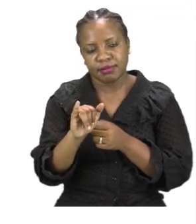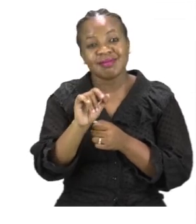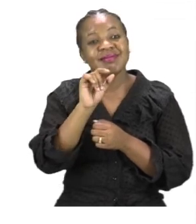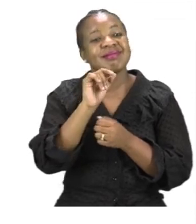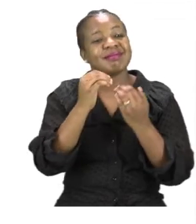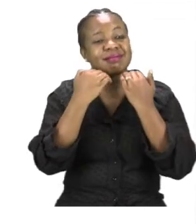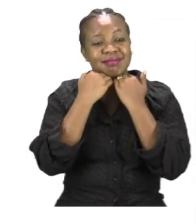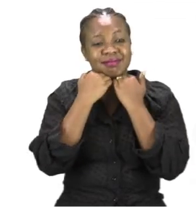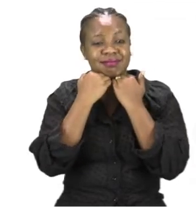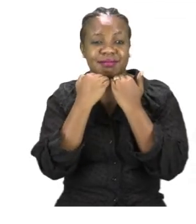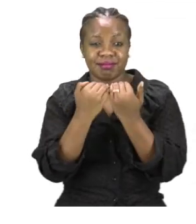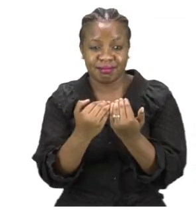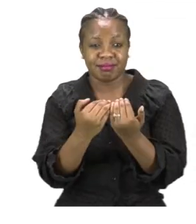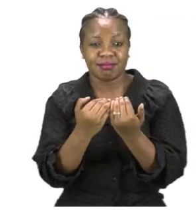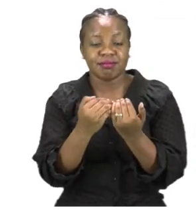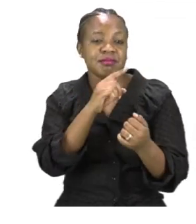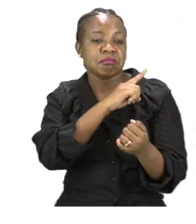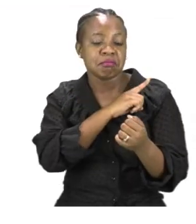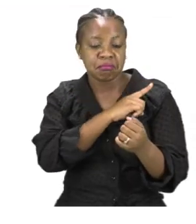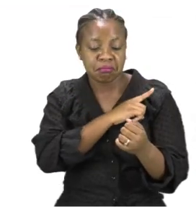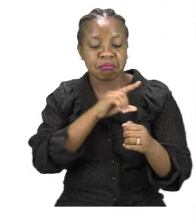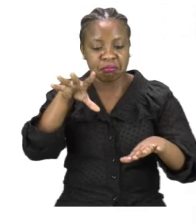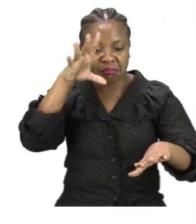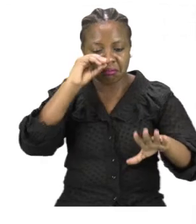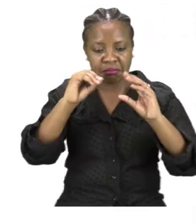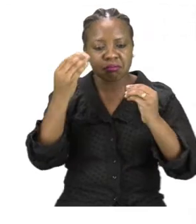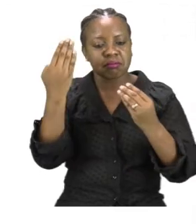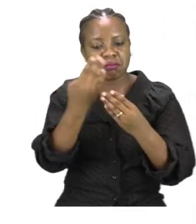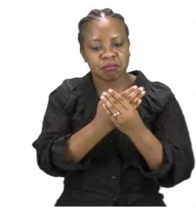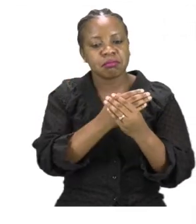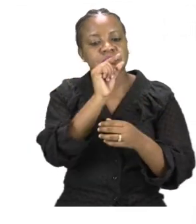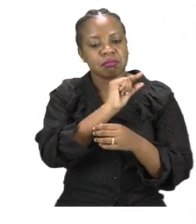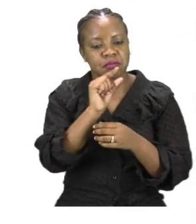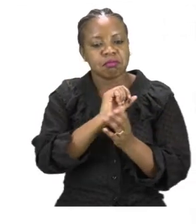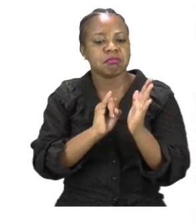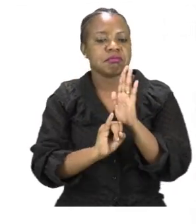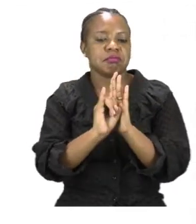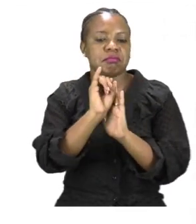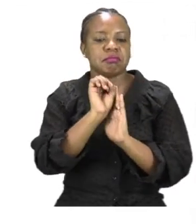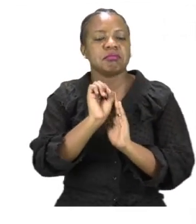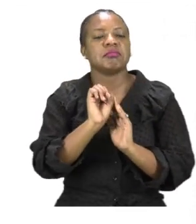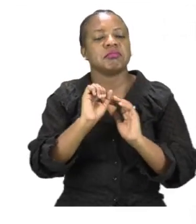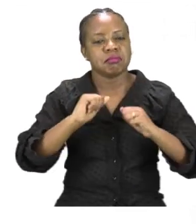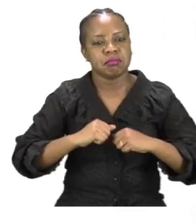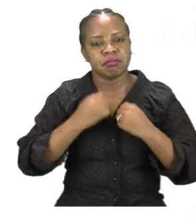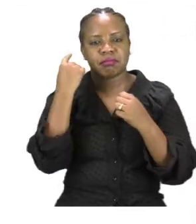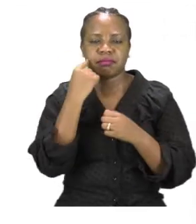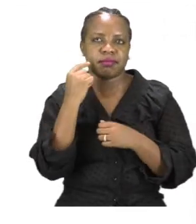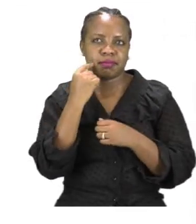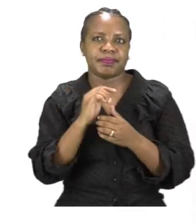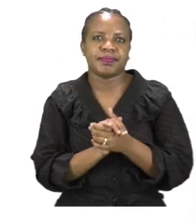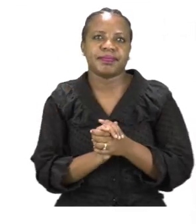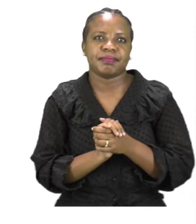our English. Now we are going to read each word together. Let's start at the